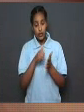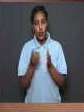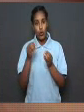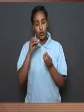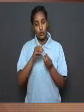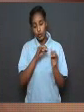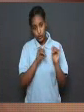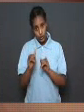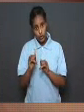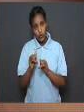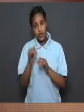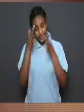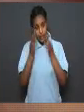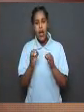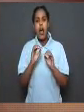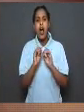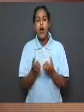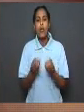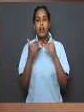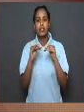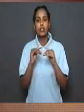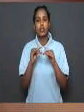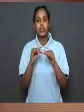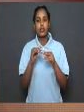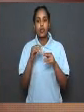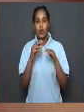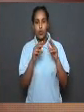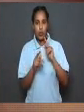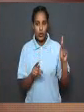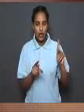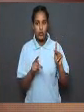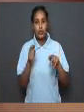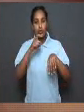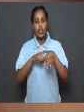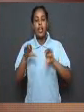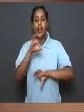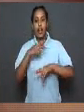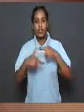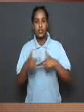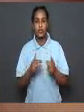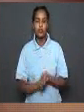determines how much product can be formed during a reaction.